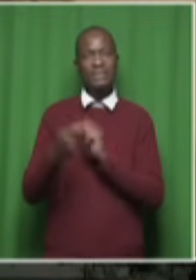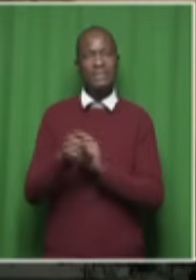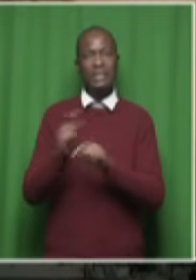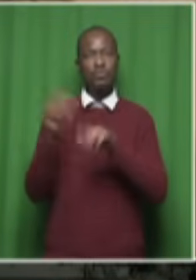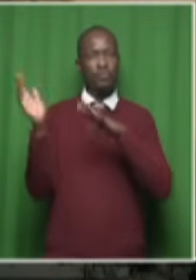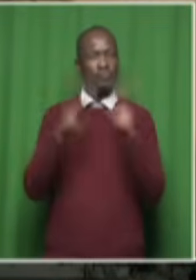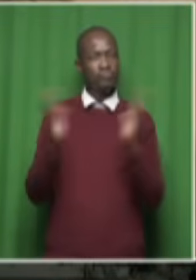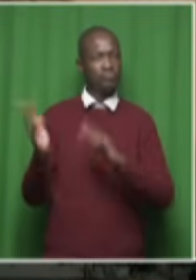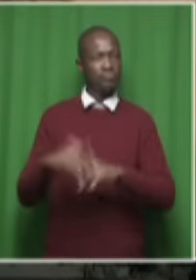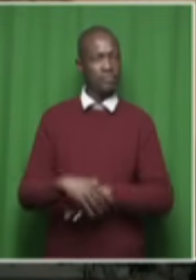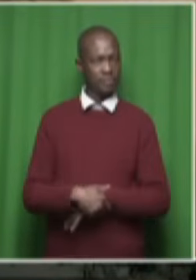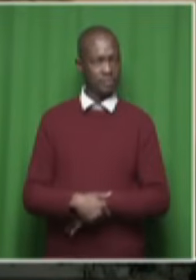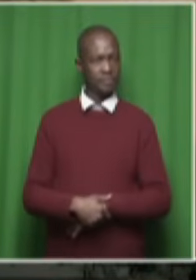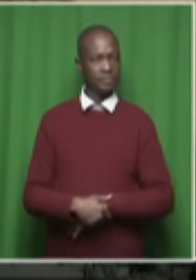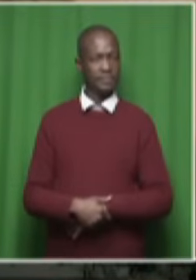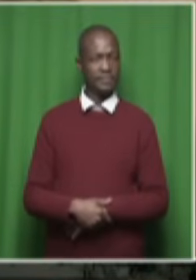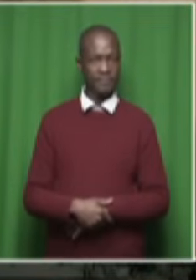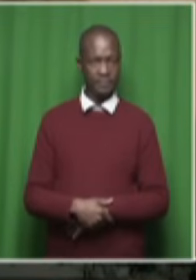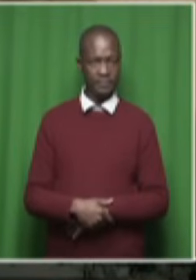patterns?